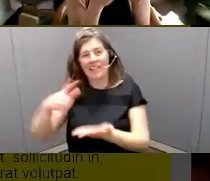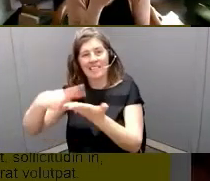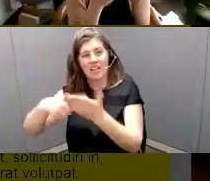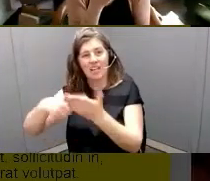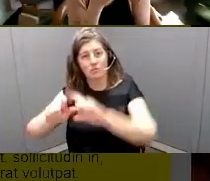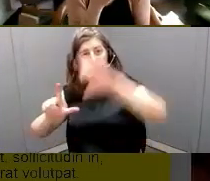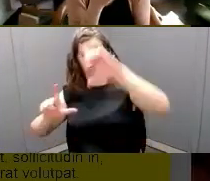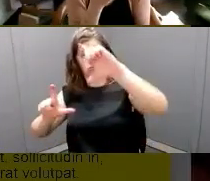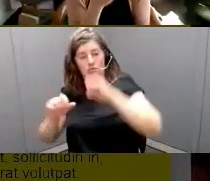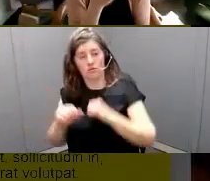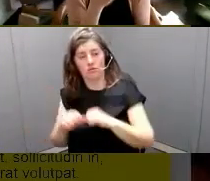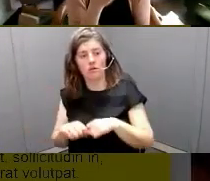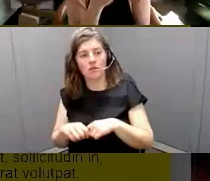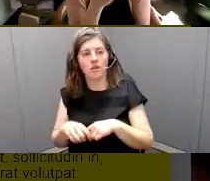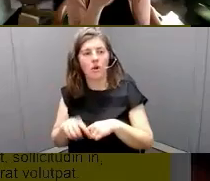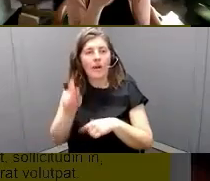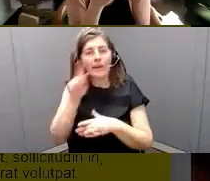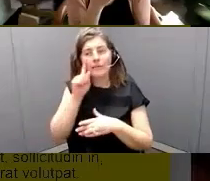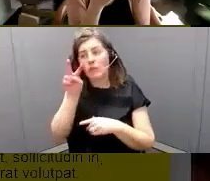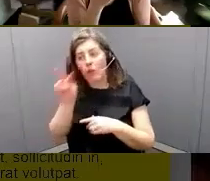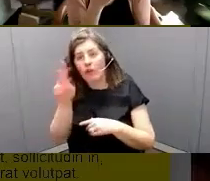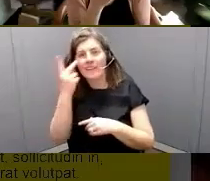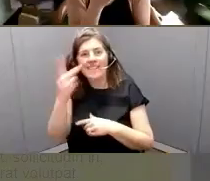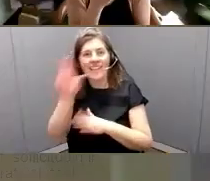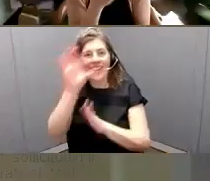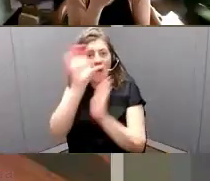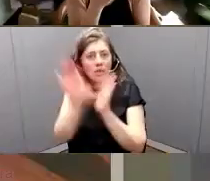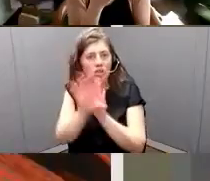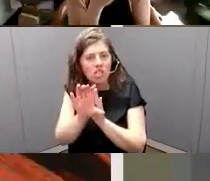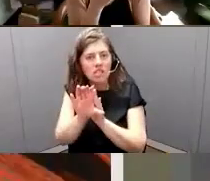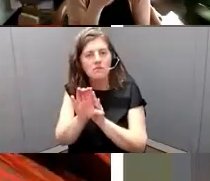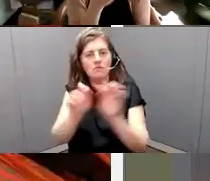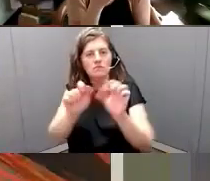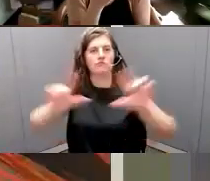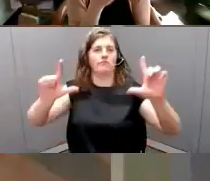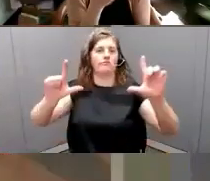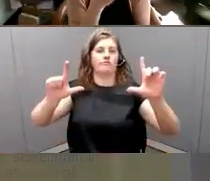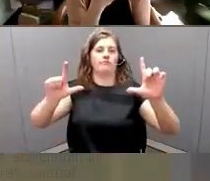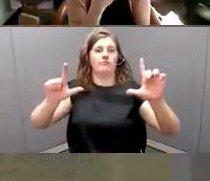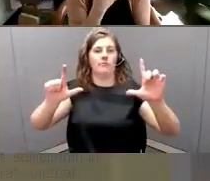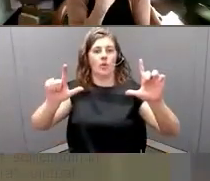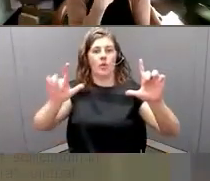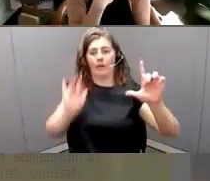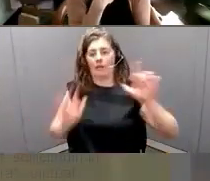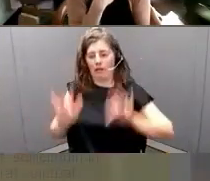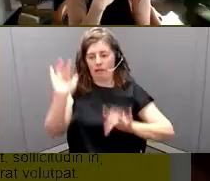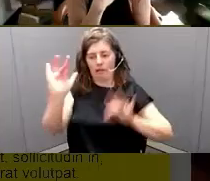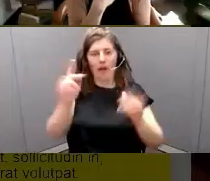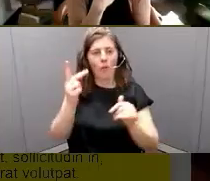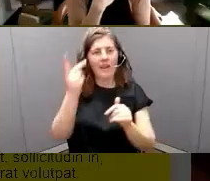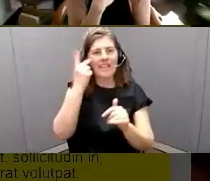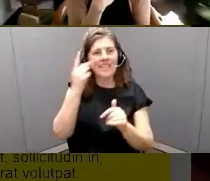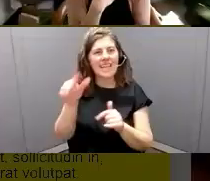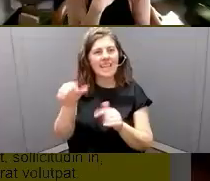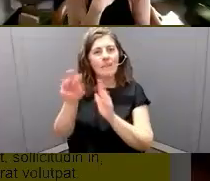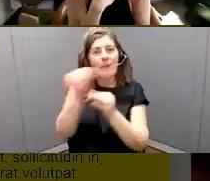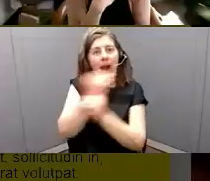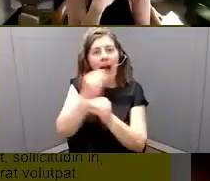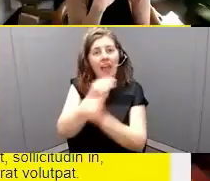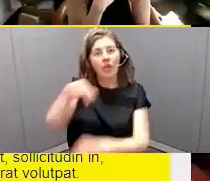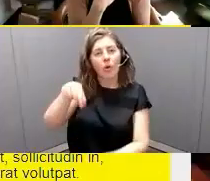box. We can check out our imagery here, and we can click and we can see our quadratic equation in